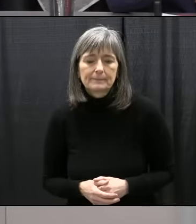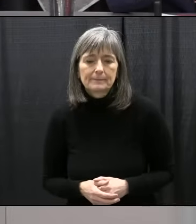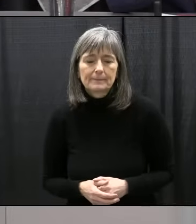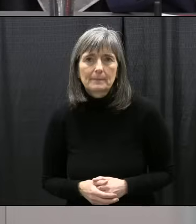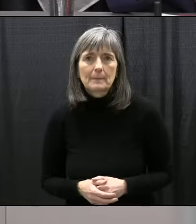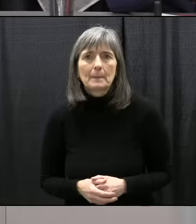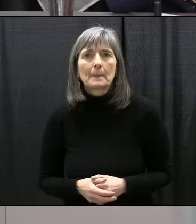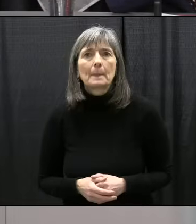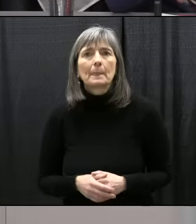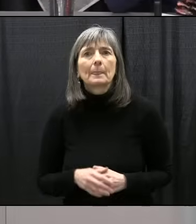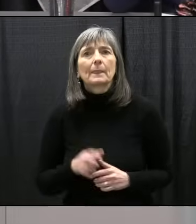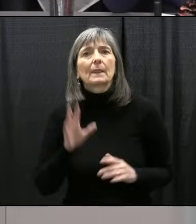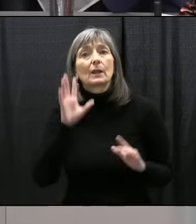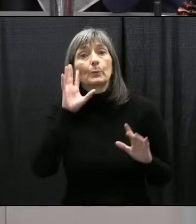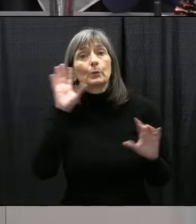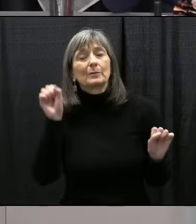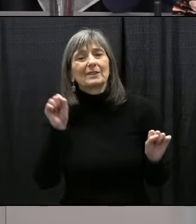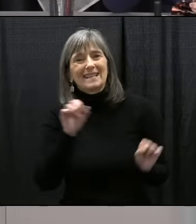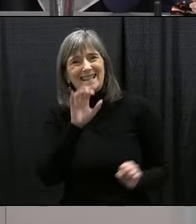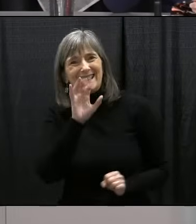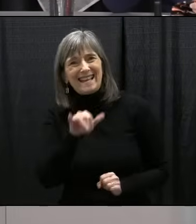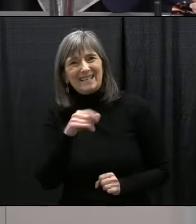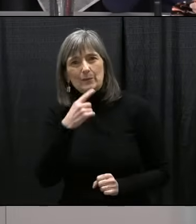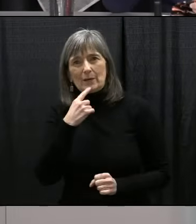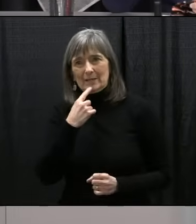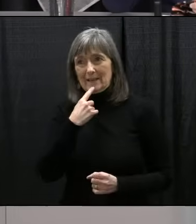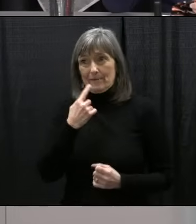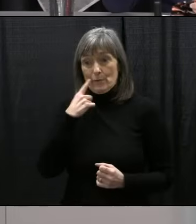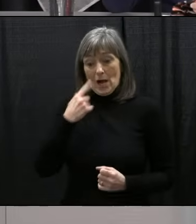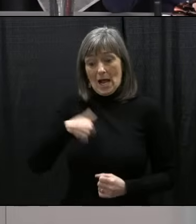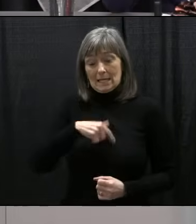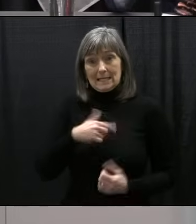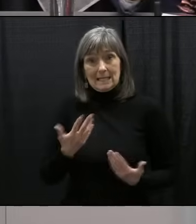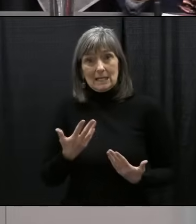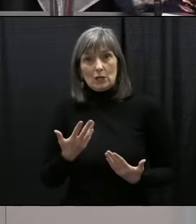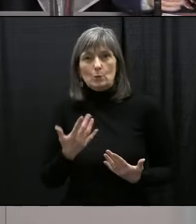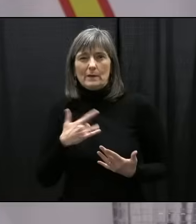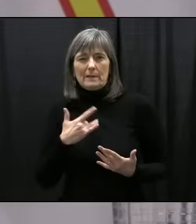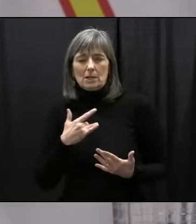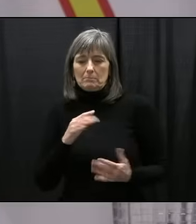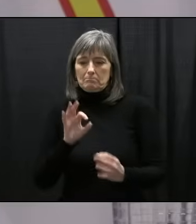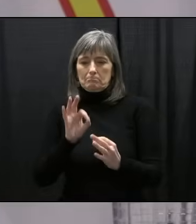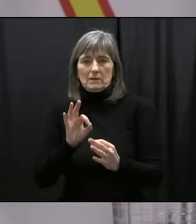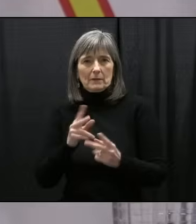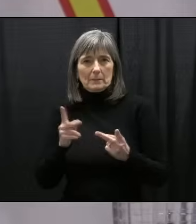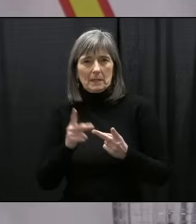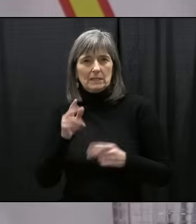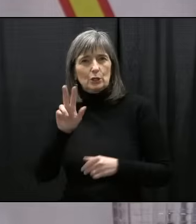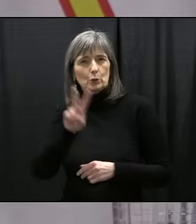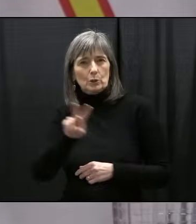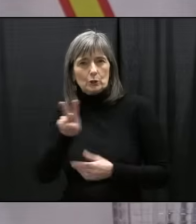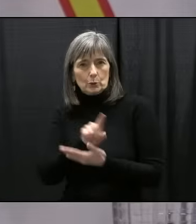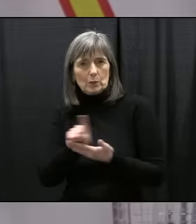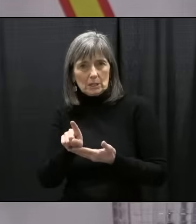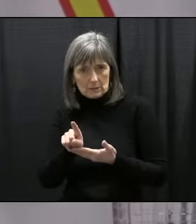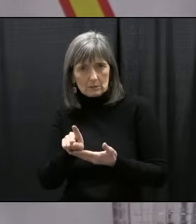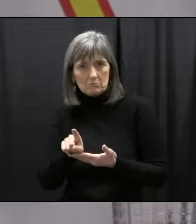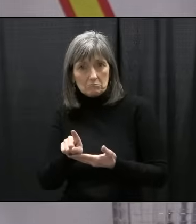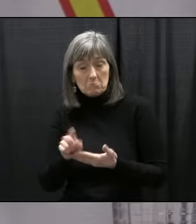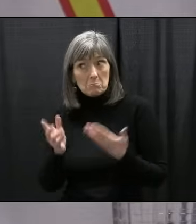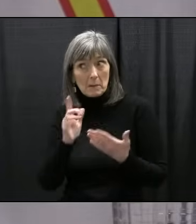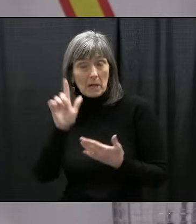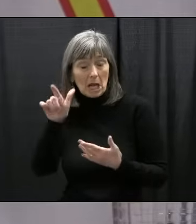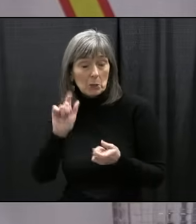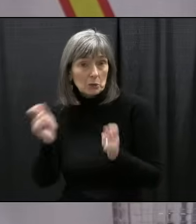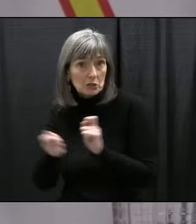And no, that's why we said that this was a bit of a sweet spot for us right now. Will that change? Potentially. But right now, just